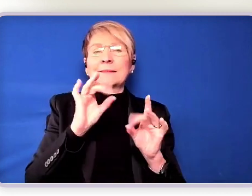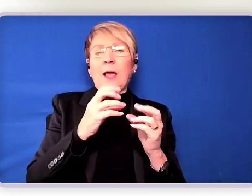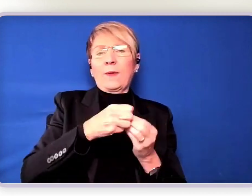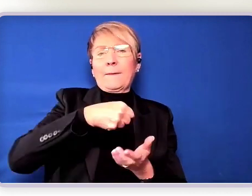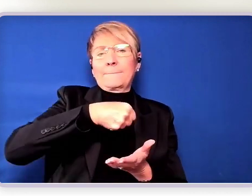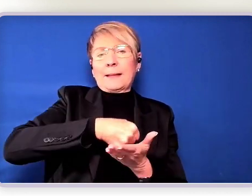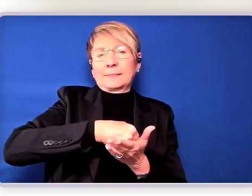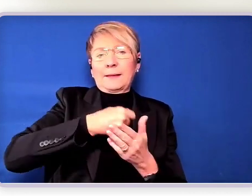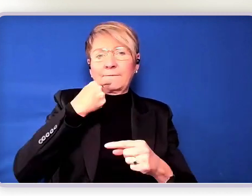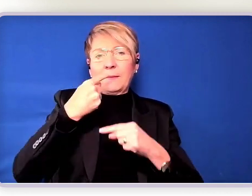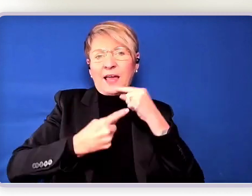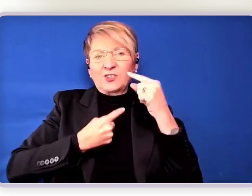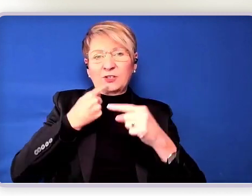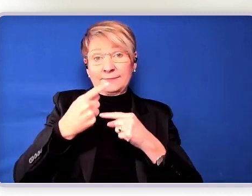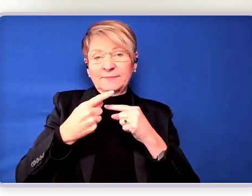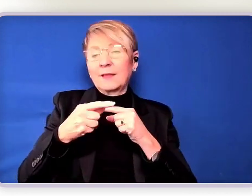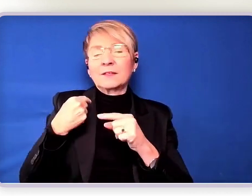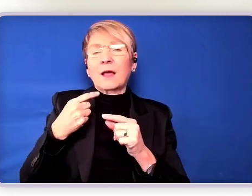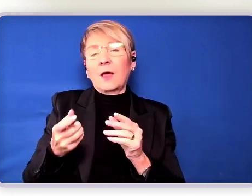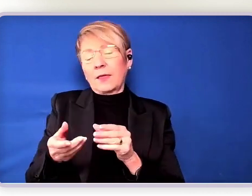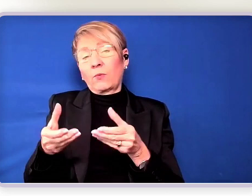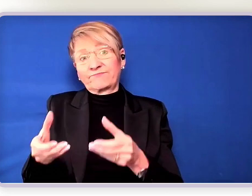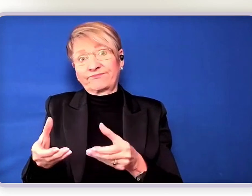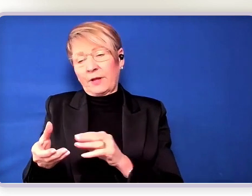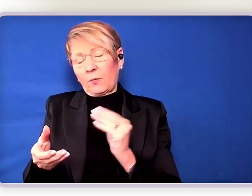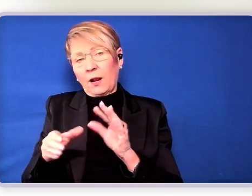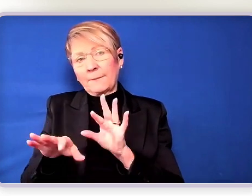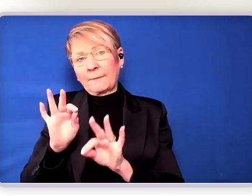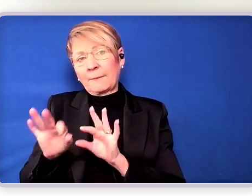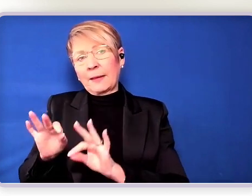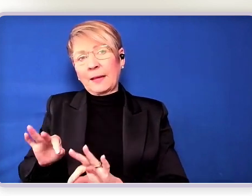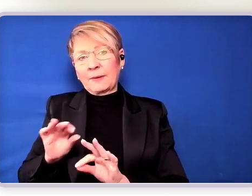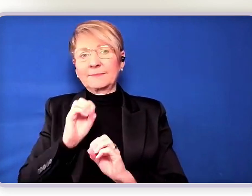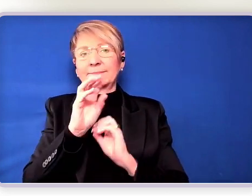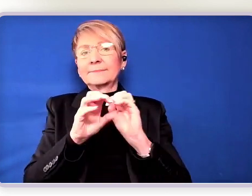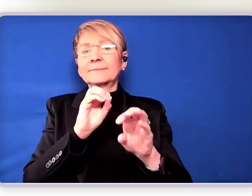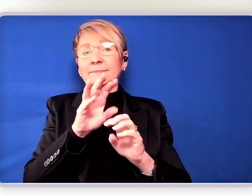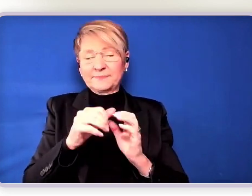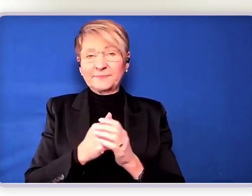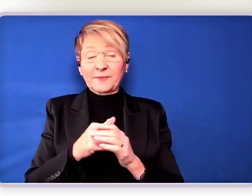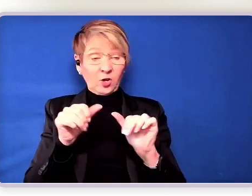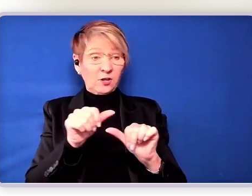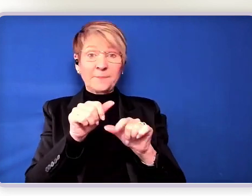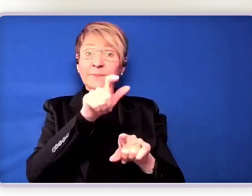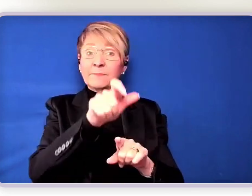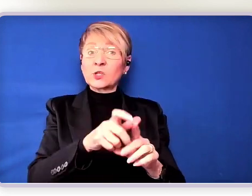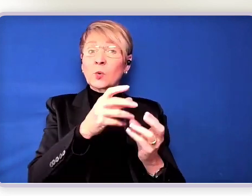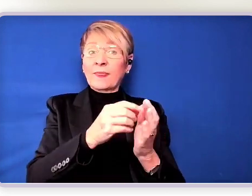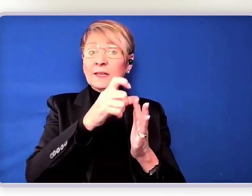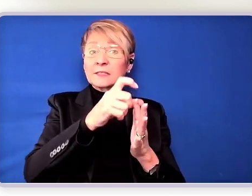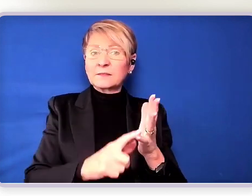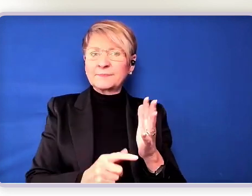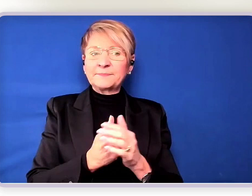So in terms of whether some treatment of a person with a disability is discriminatory, in other